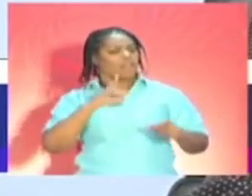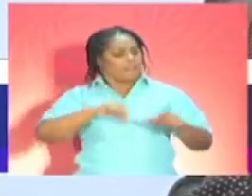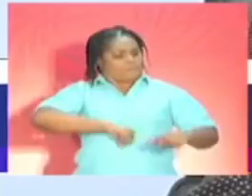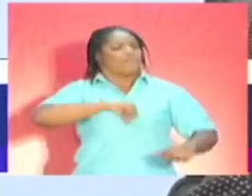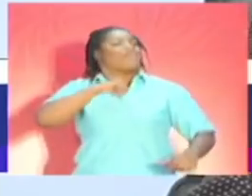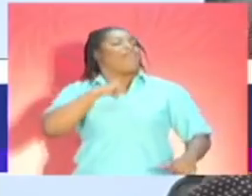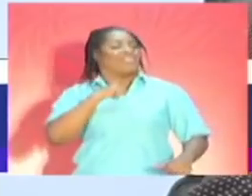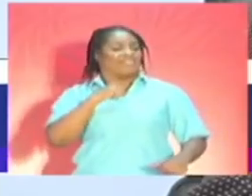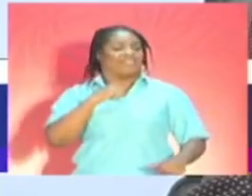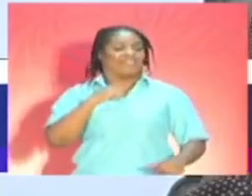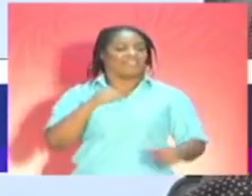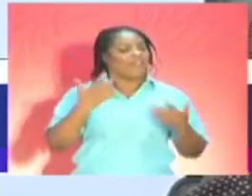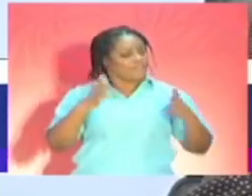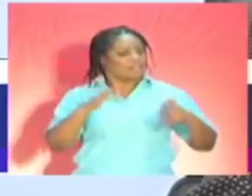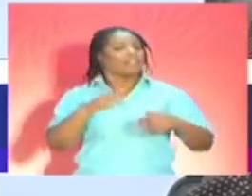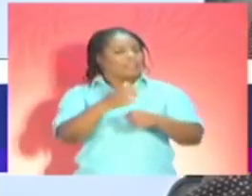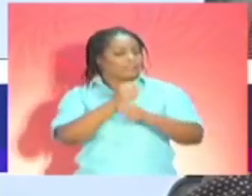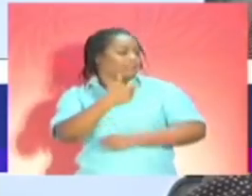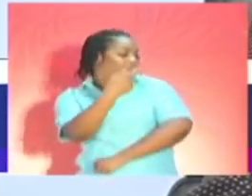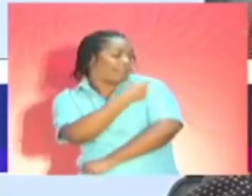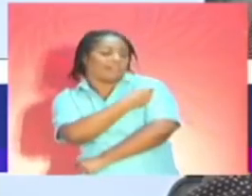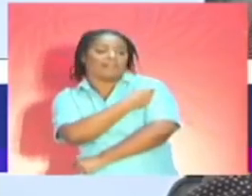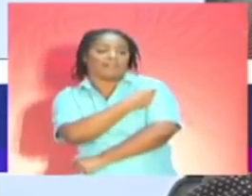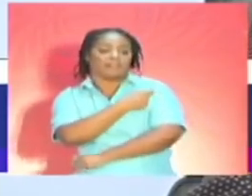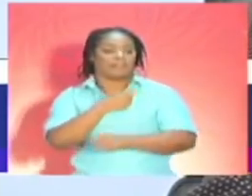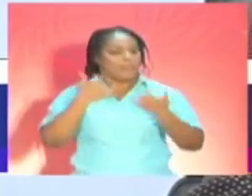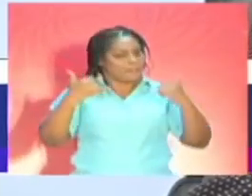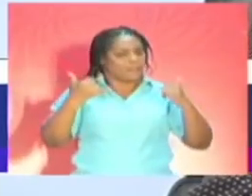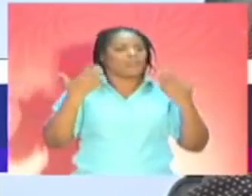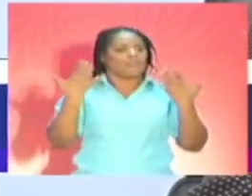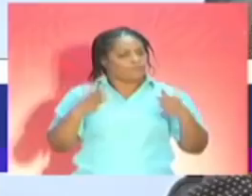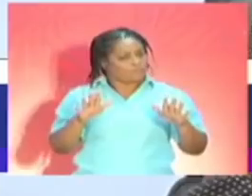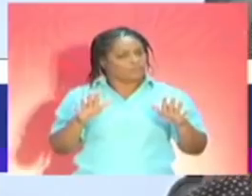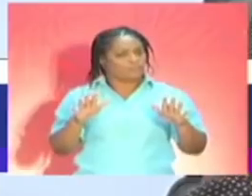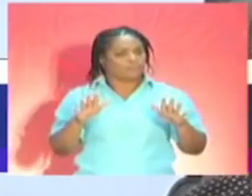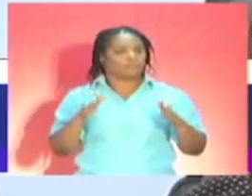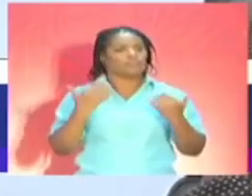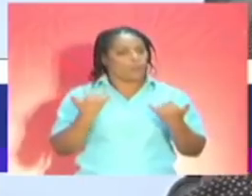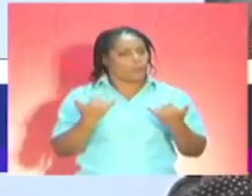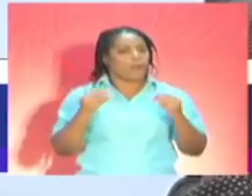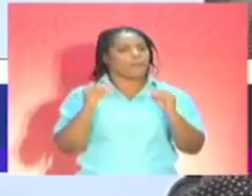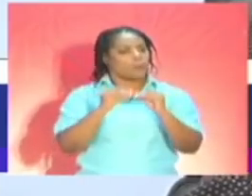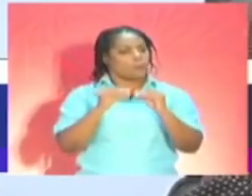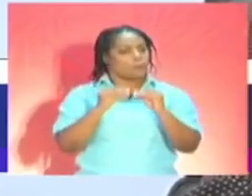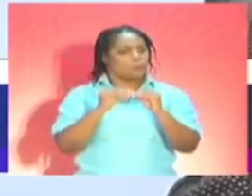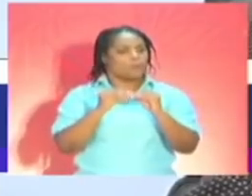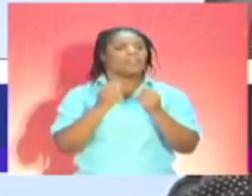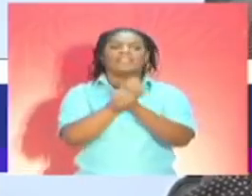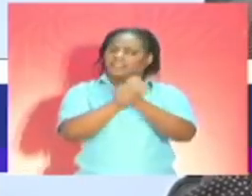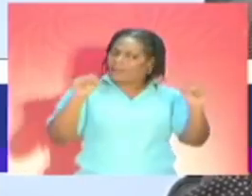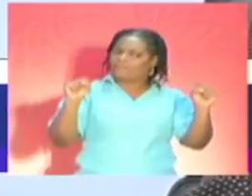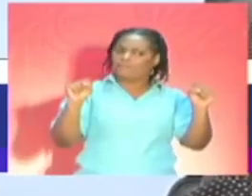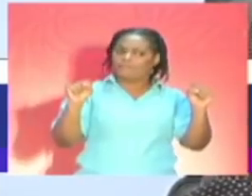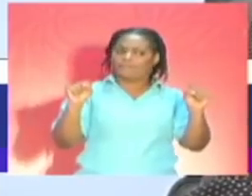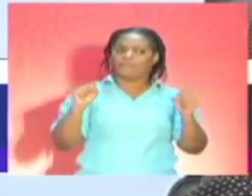been vaccinated. And now that they've been vaccinated, they're safer with regard to the COVID virus.